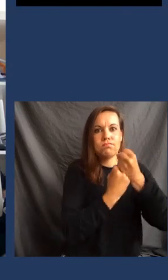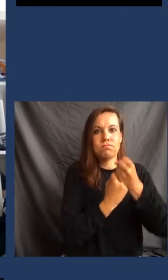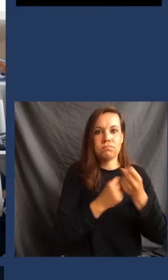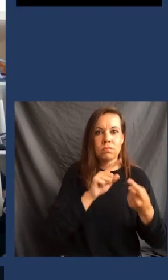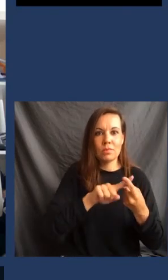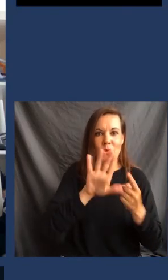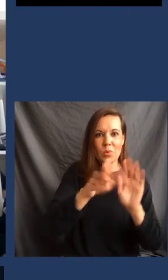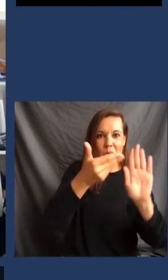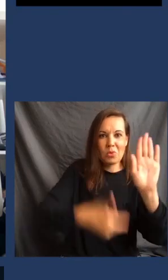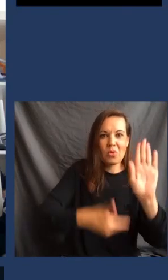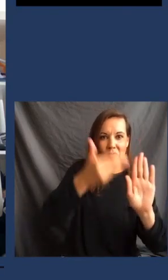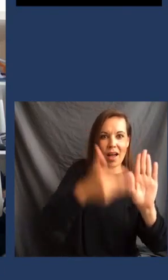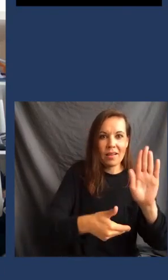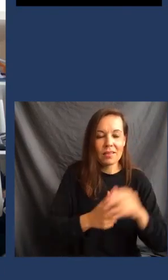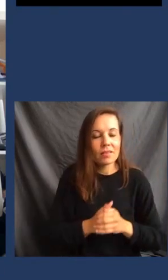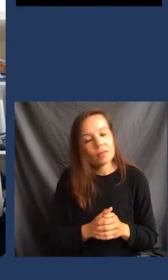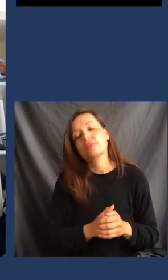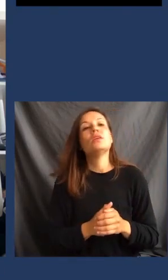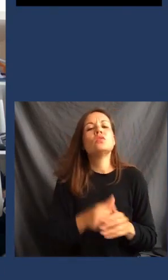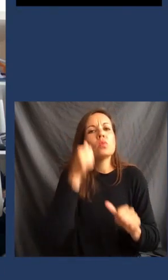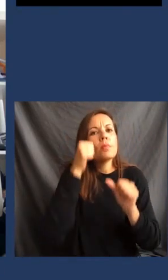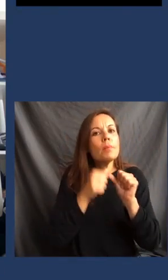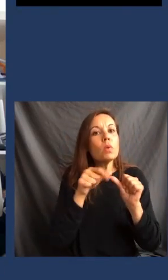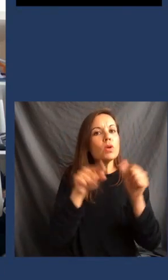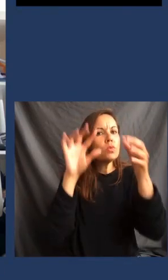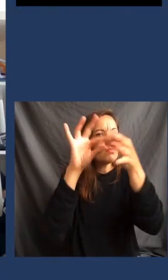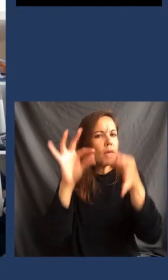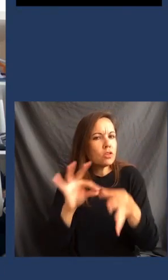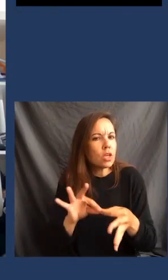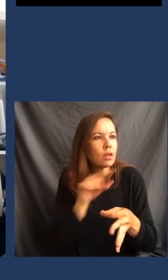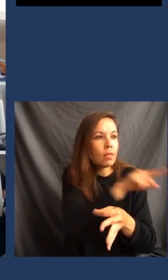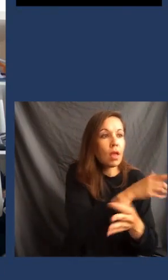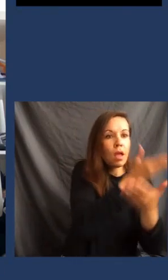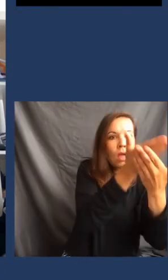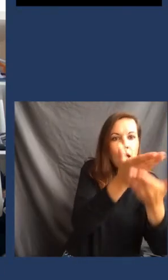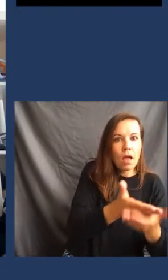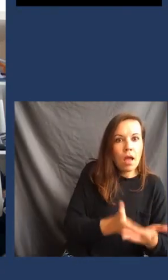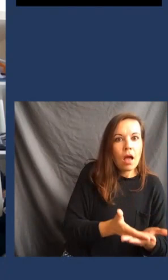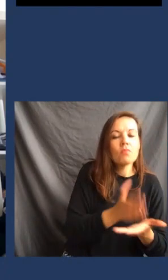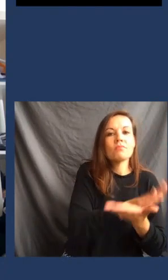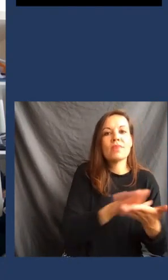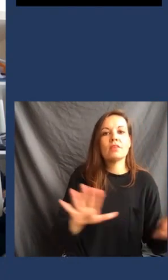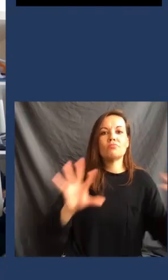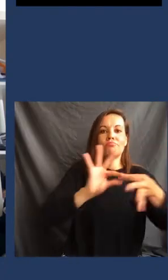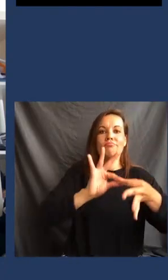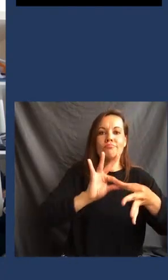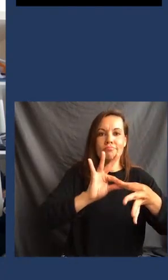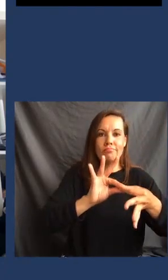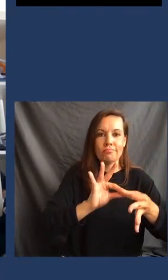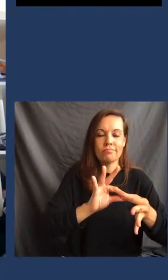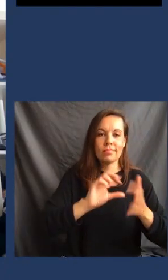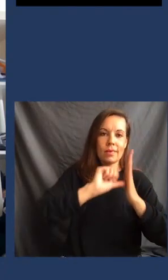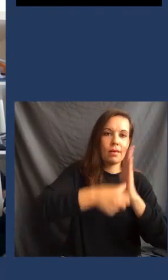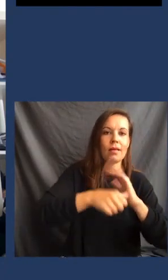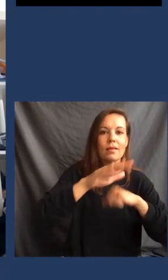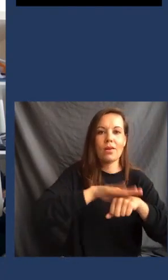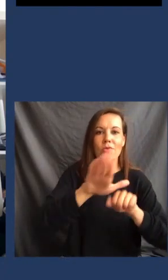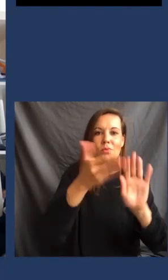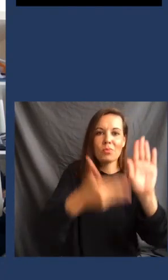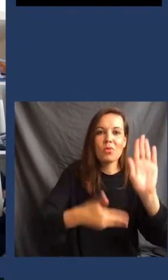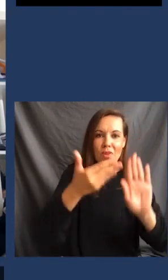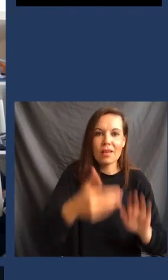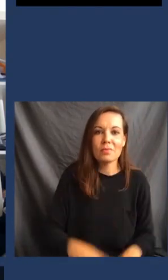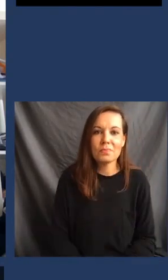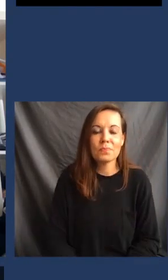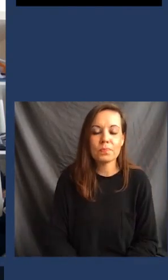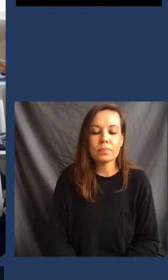profile. So keep in mind the things that you're really looking to, again, highlight on your profile. One